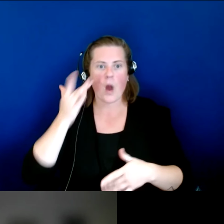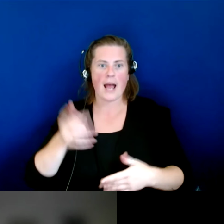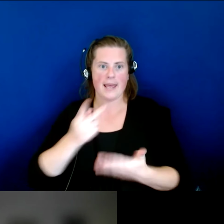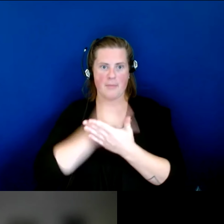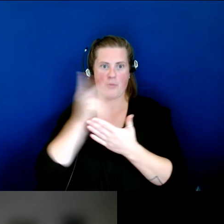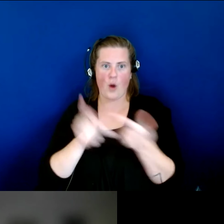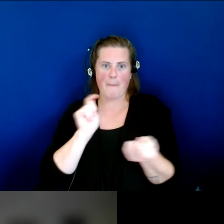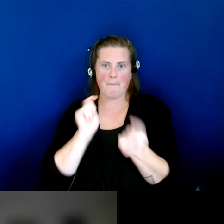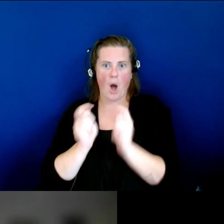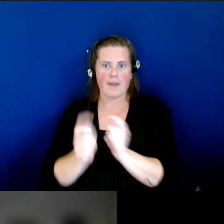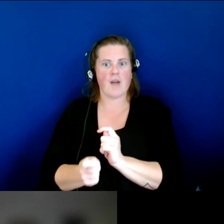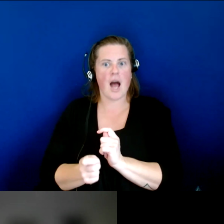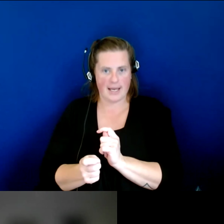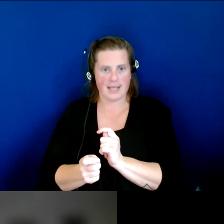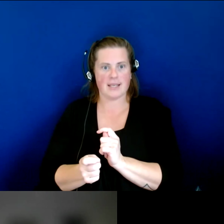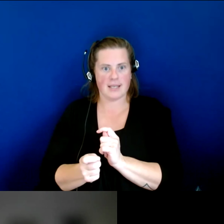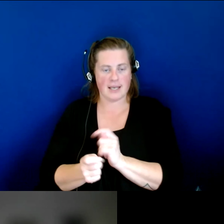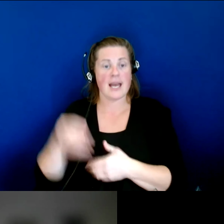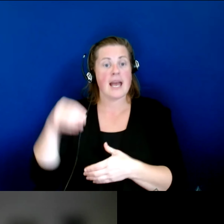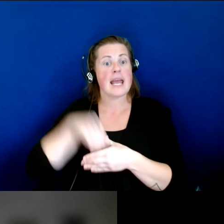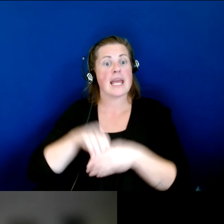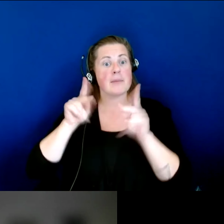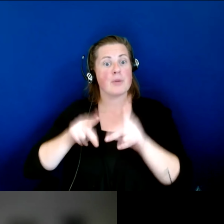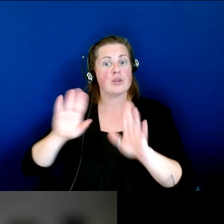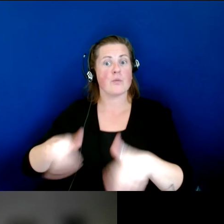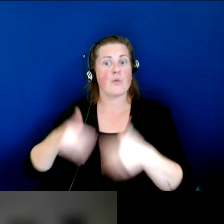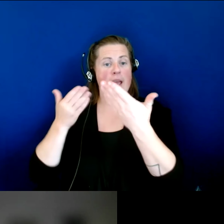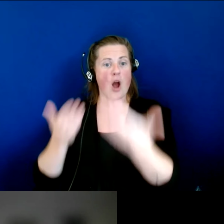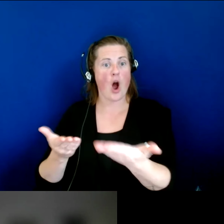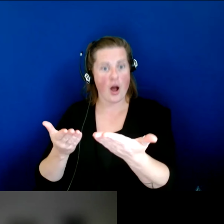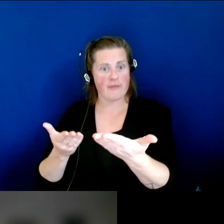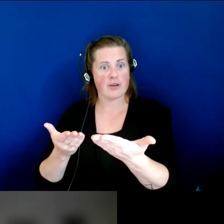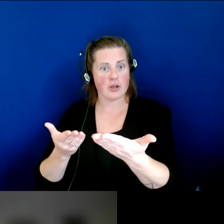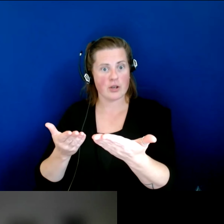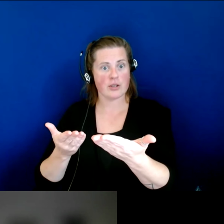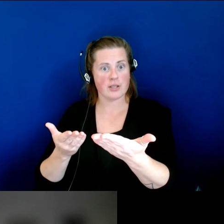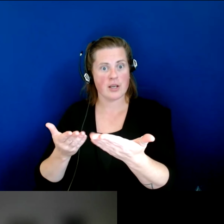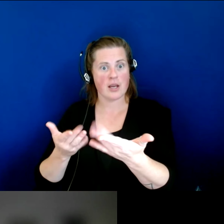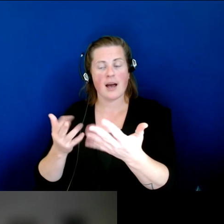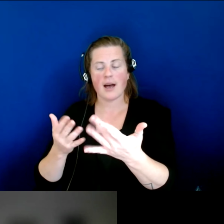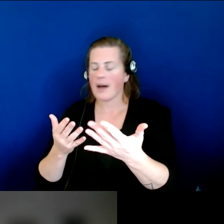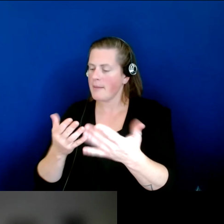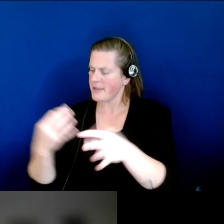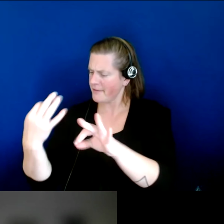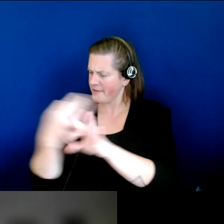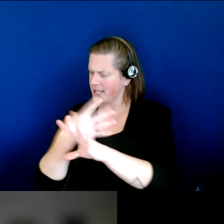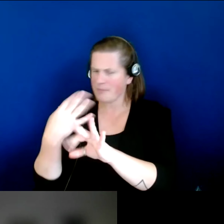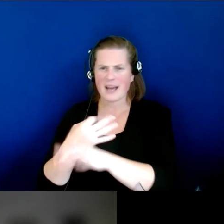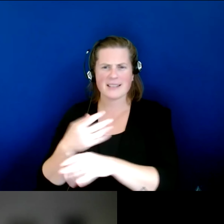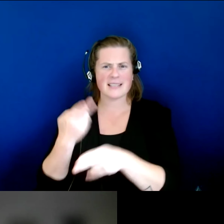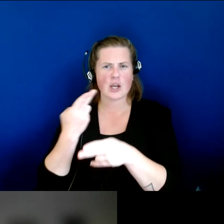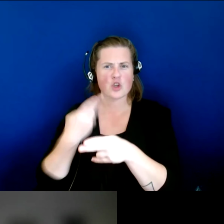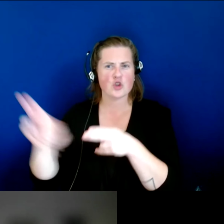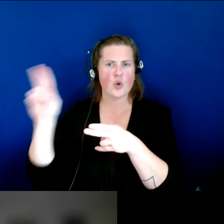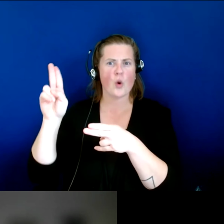We did in our in-person offerings, we had some suggestions. One of them was to make it a little bit shorter, maybe